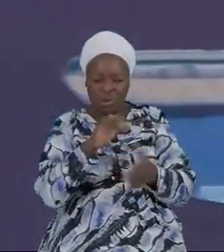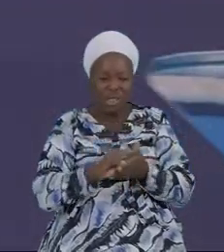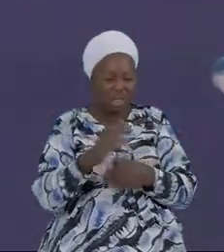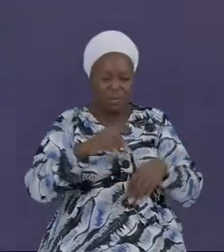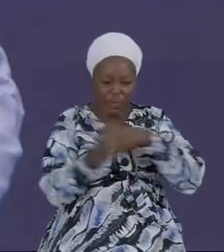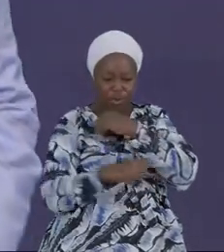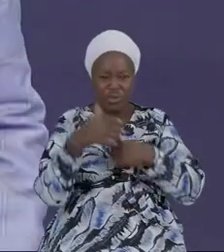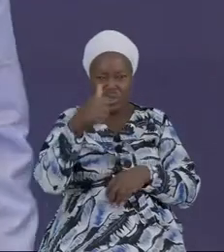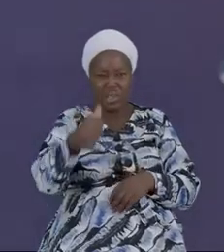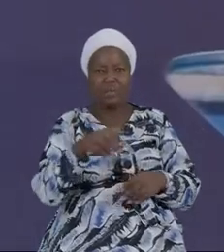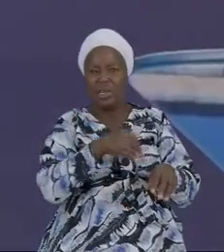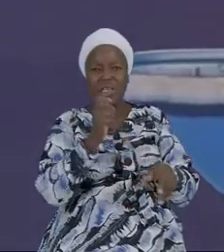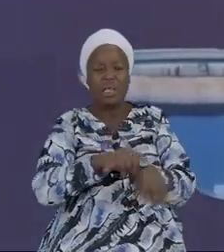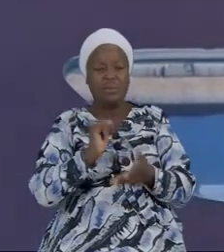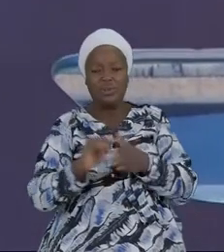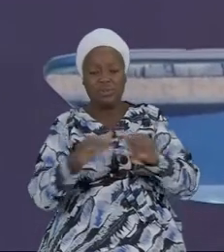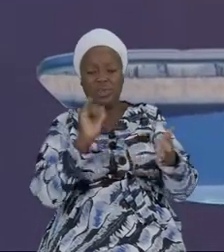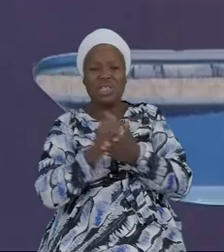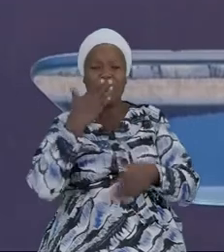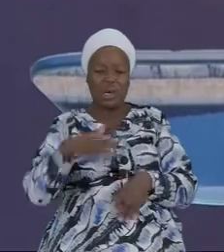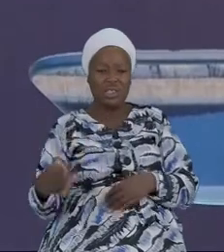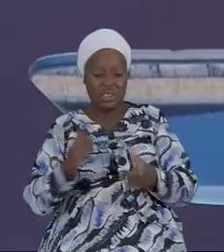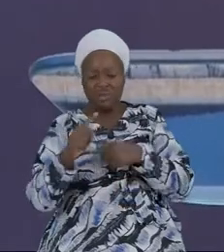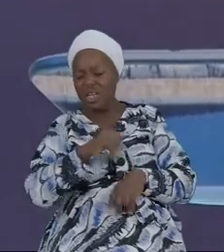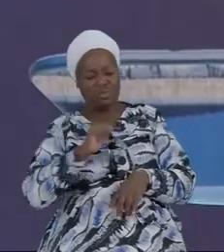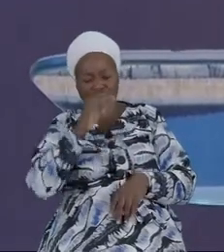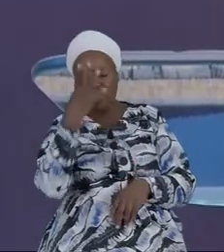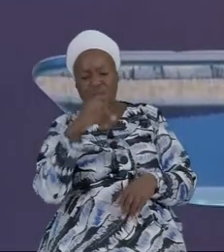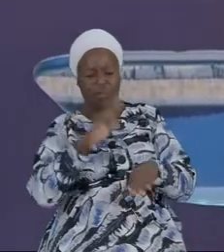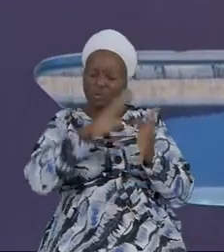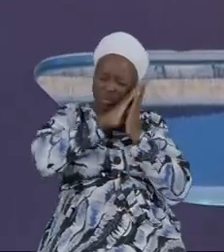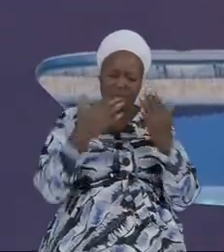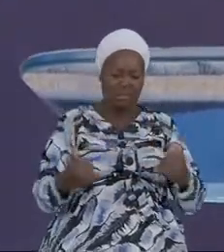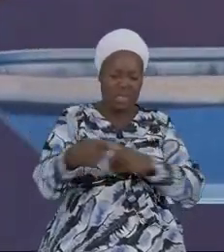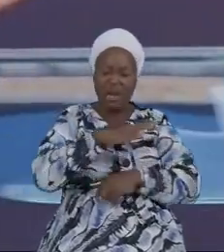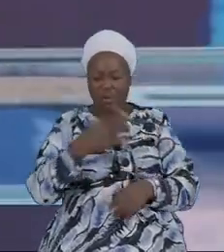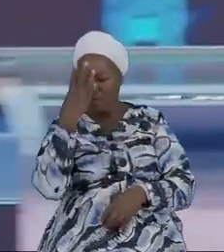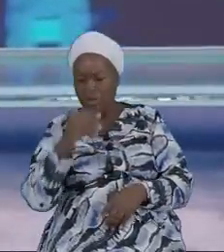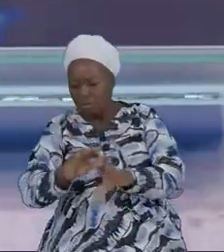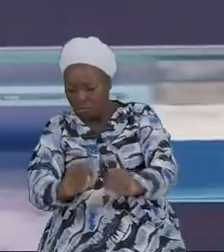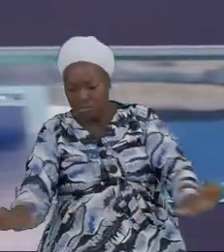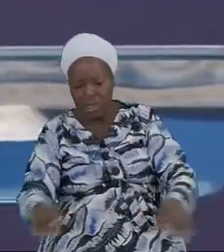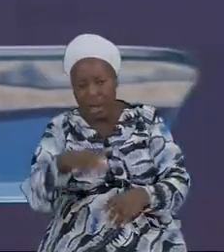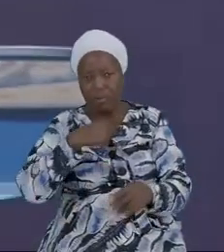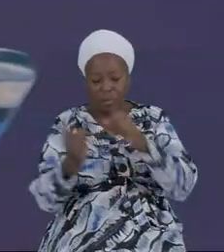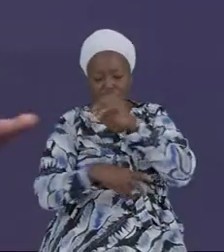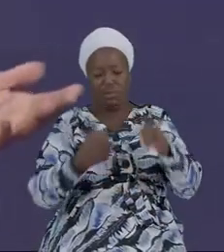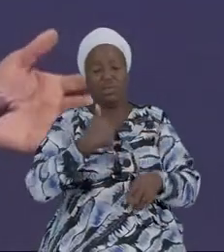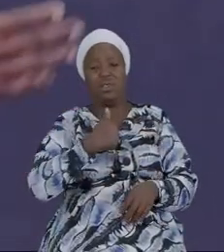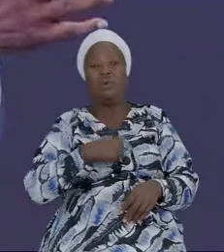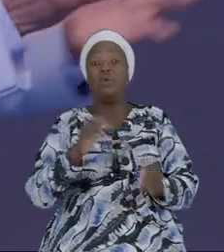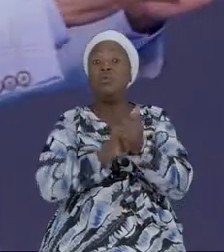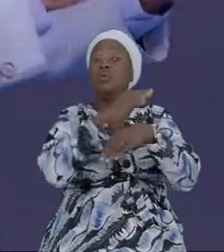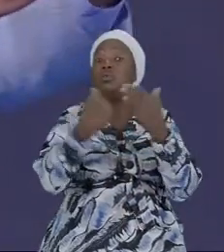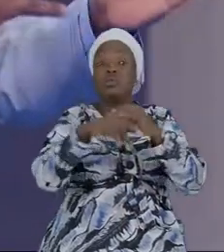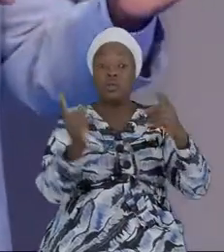thing. You say, I will not sleep on the bed today. I'll sleep on the ground. I will punish myself. With all the punishment you give